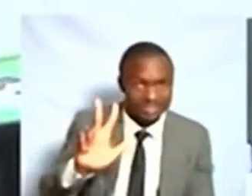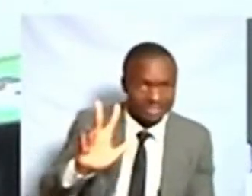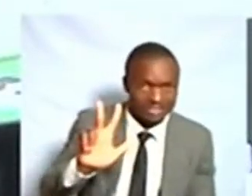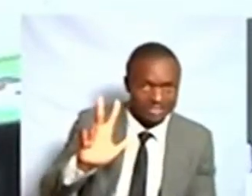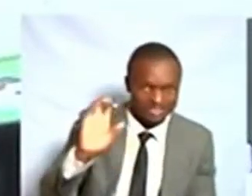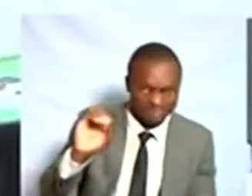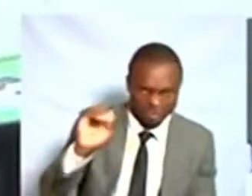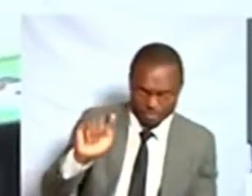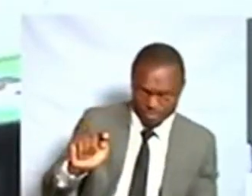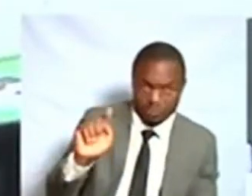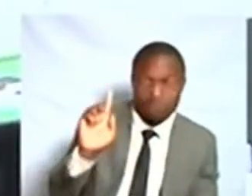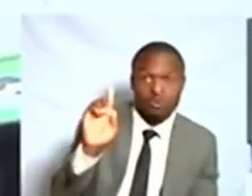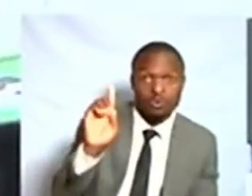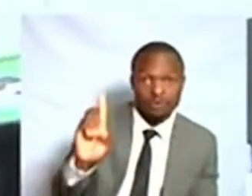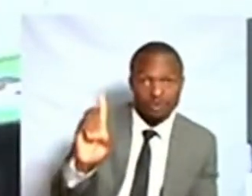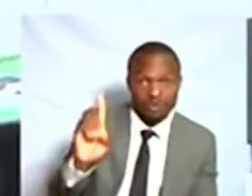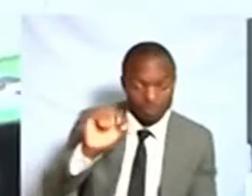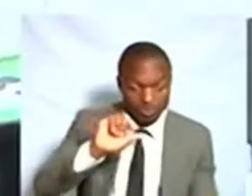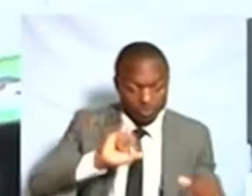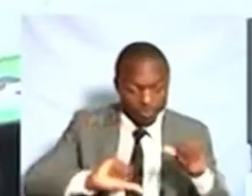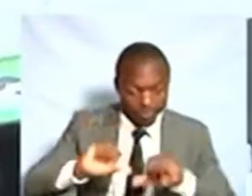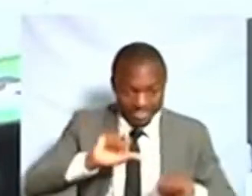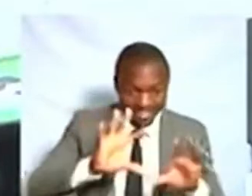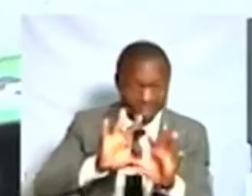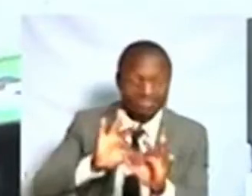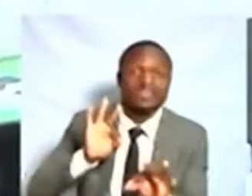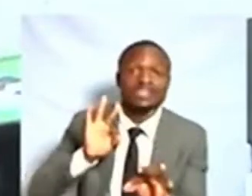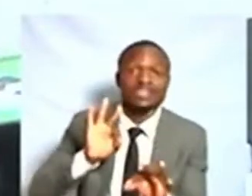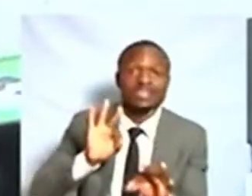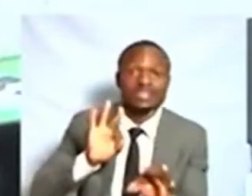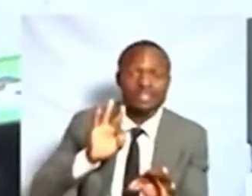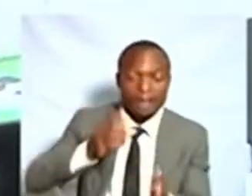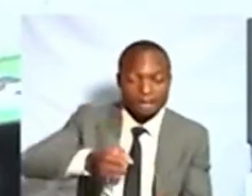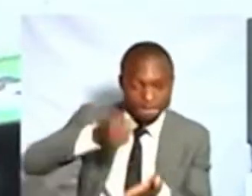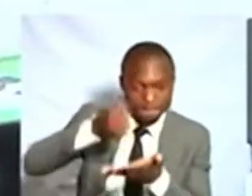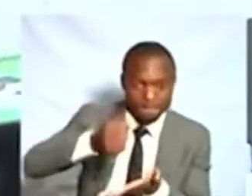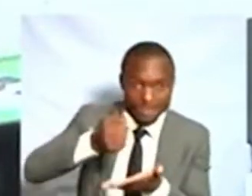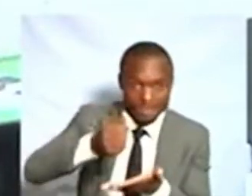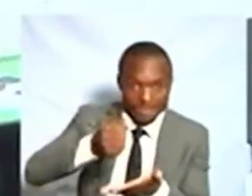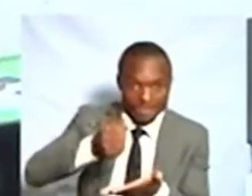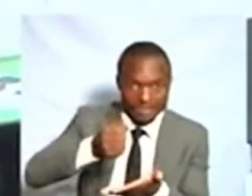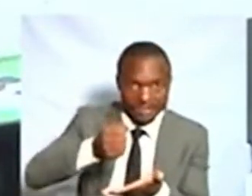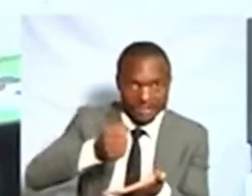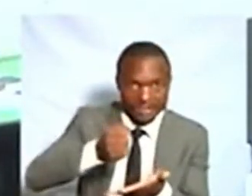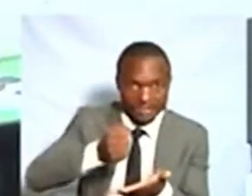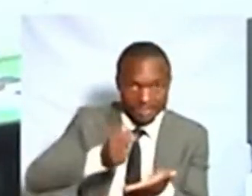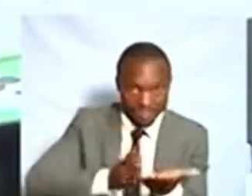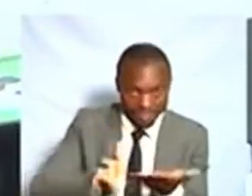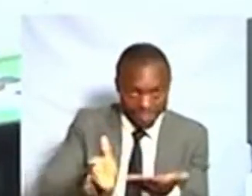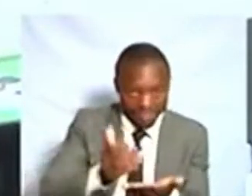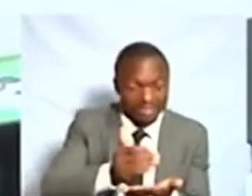130.1, Okay. audit findings, A, budget and income. Then you go to